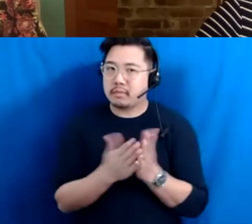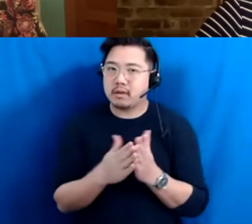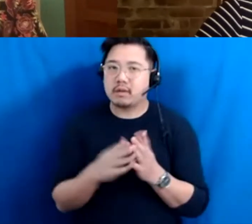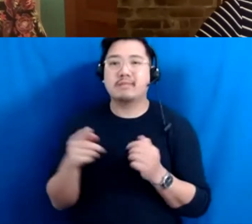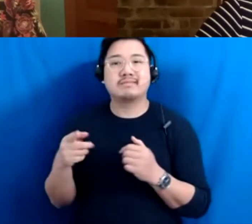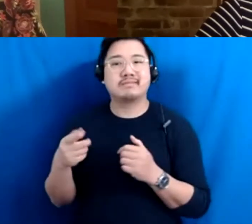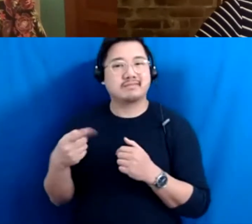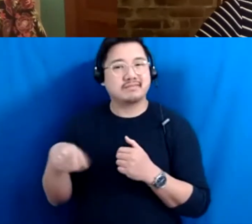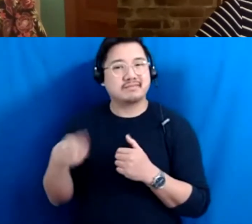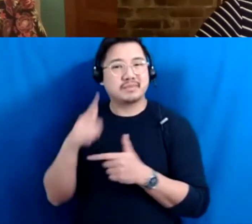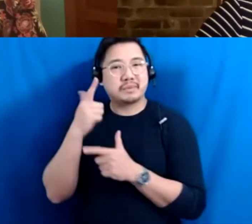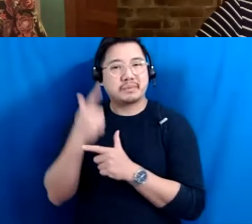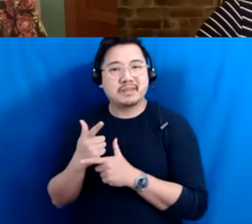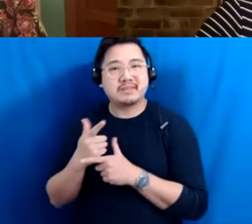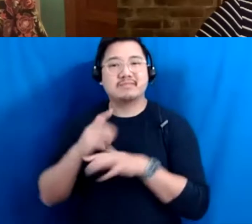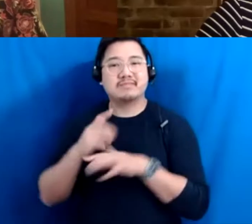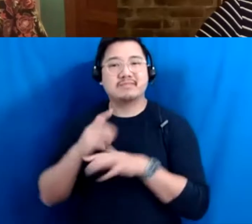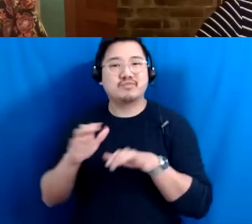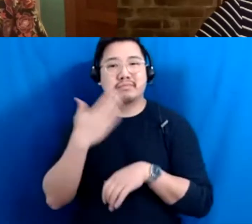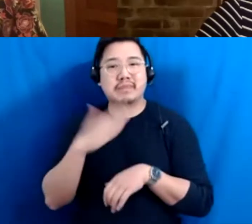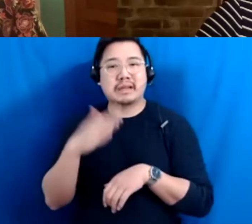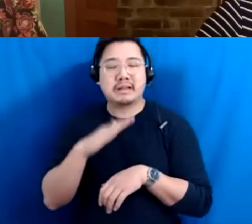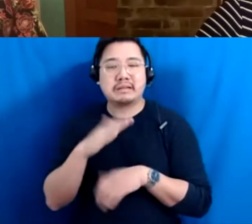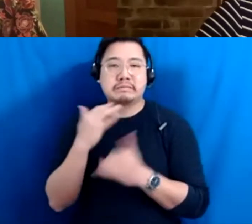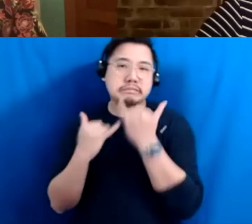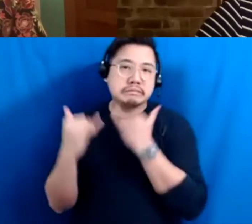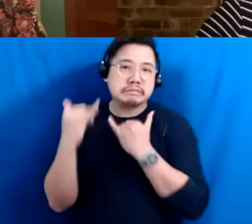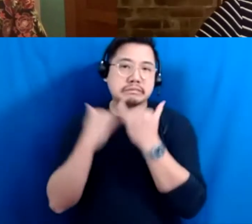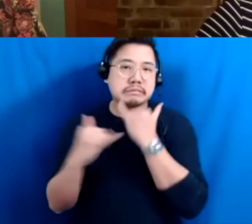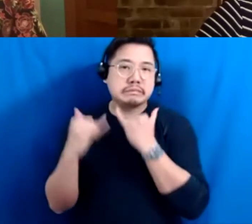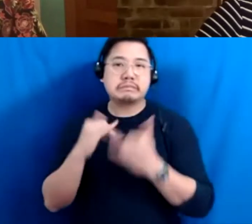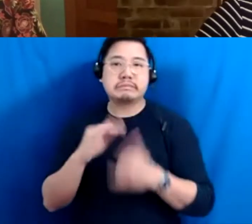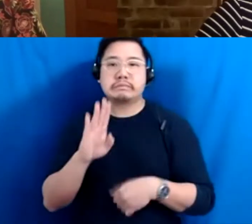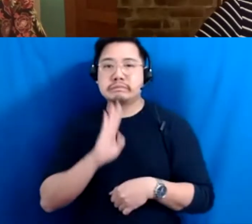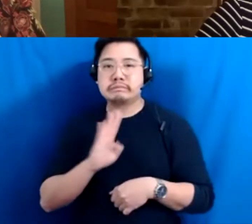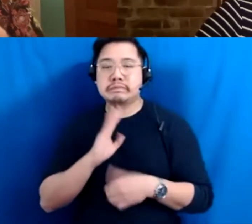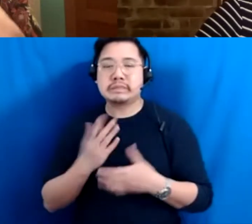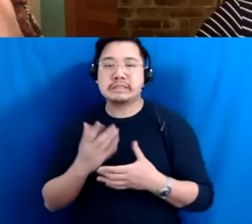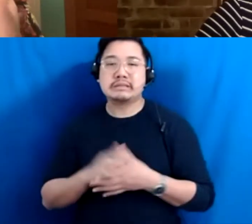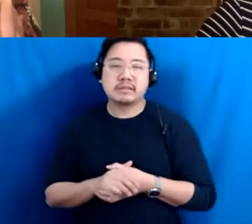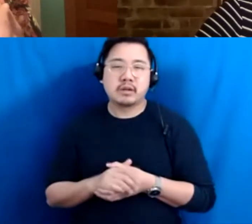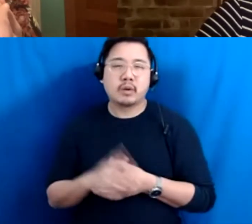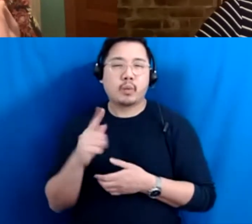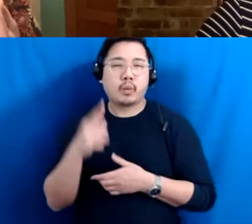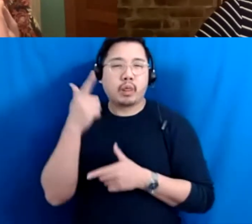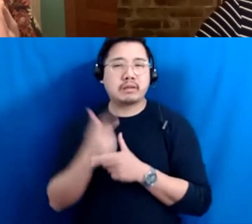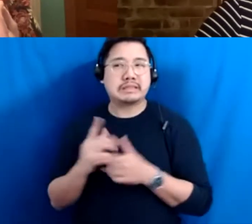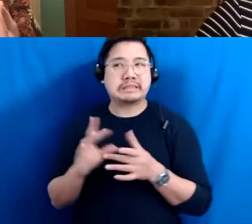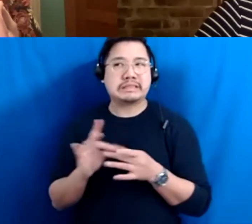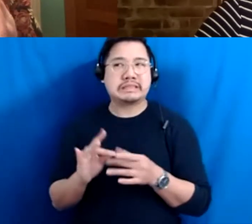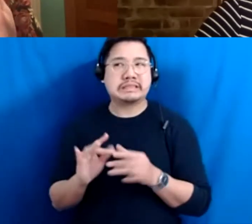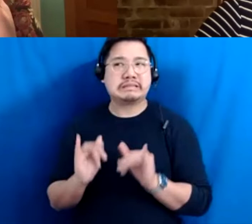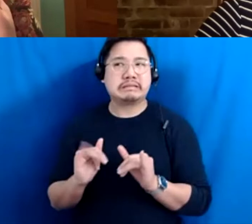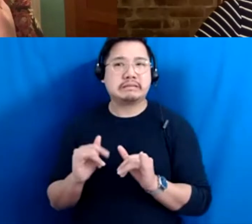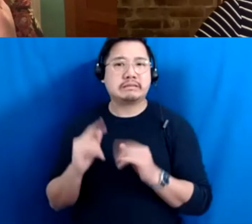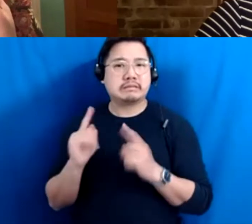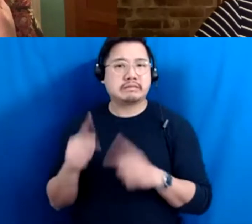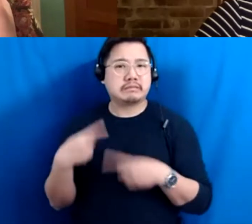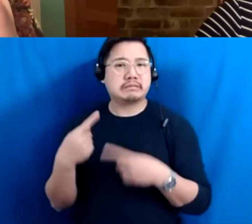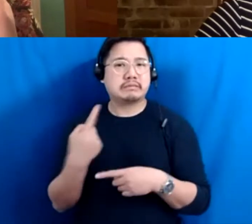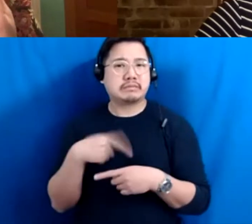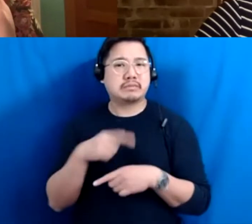lot of mistakes. Um, what he says, we've done these things.